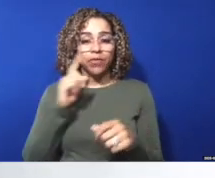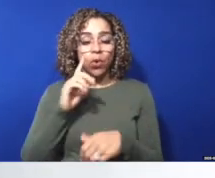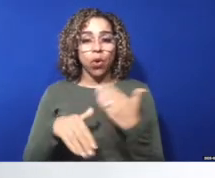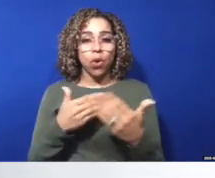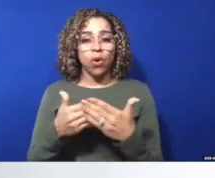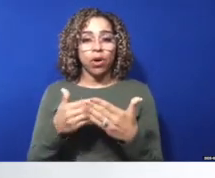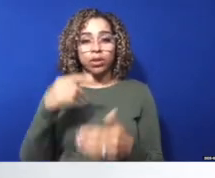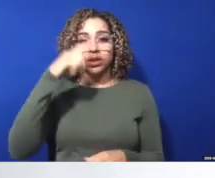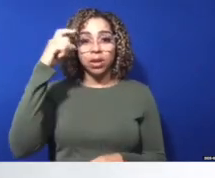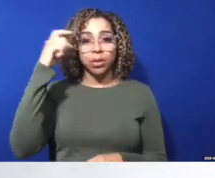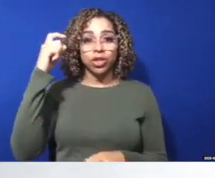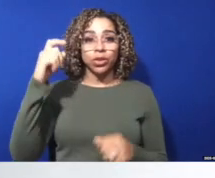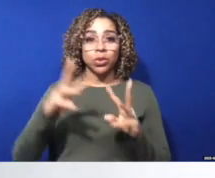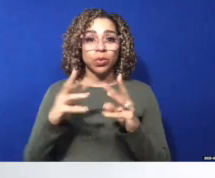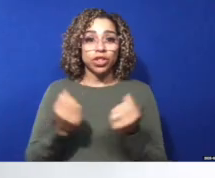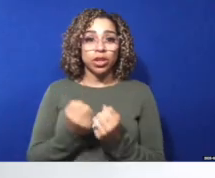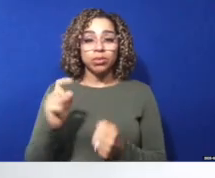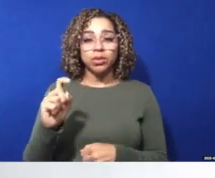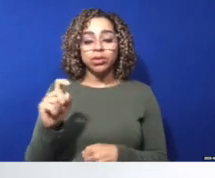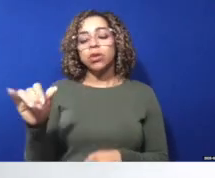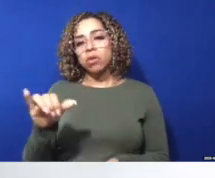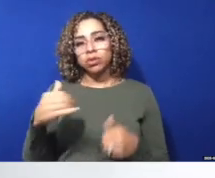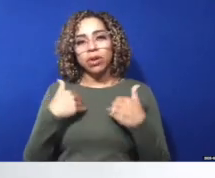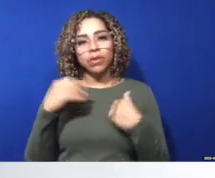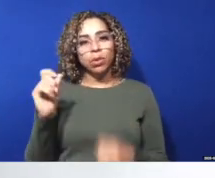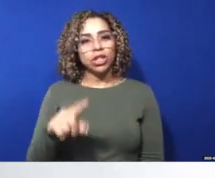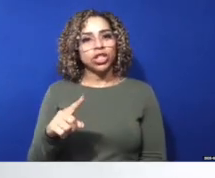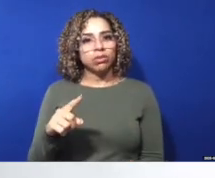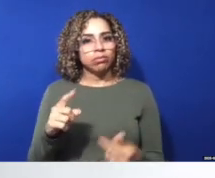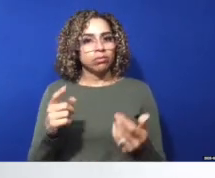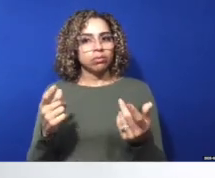summer workshops? And then I have a question about what will go